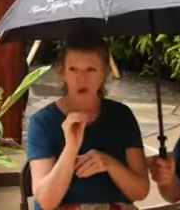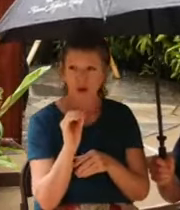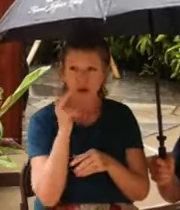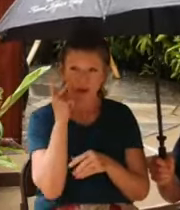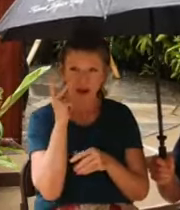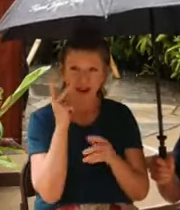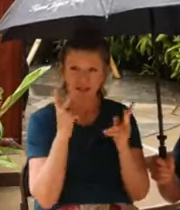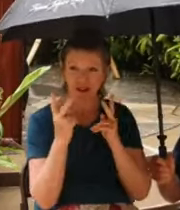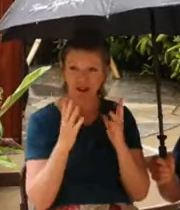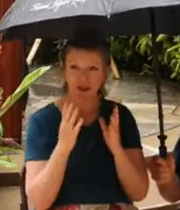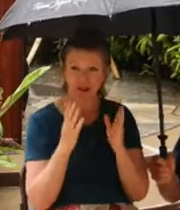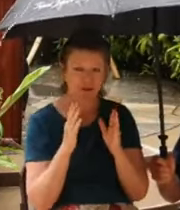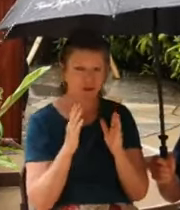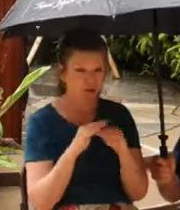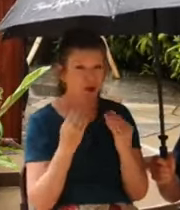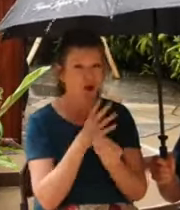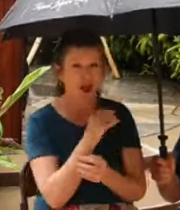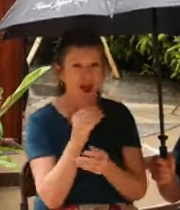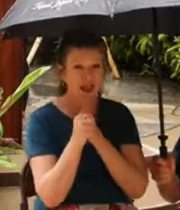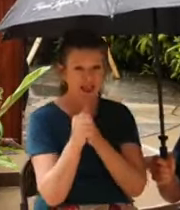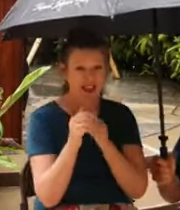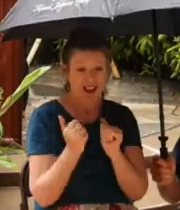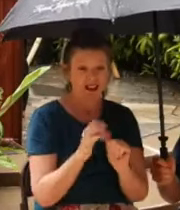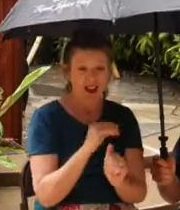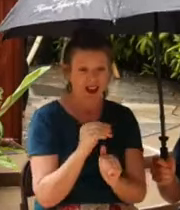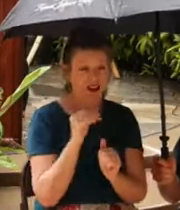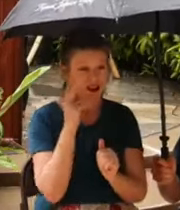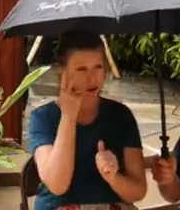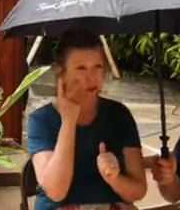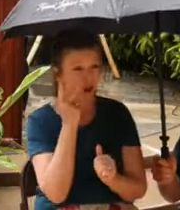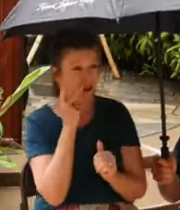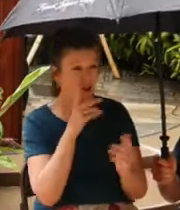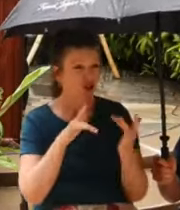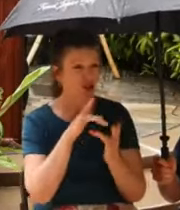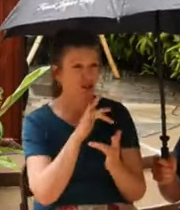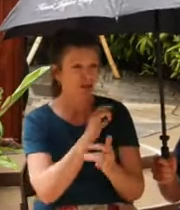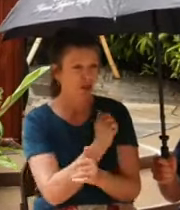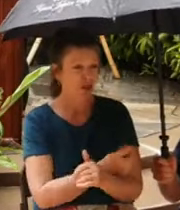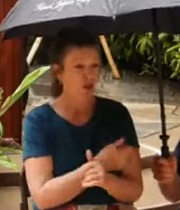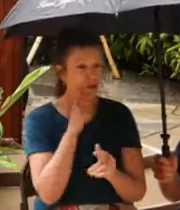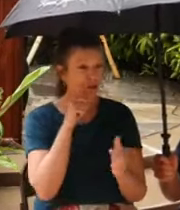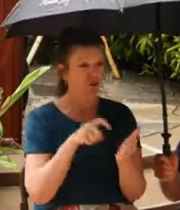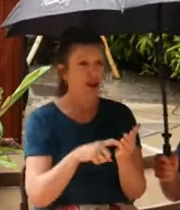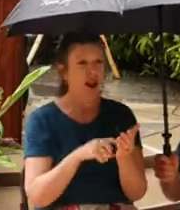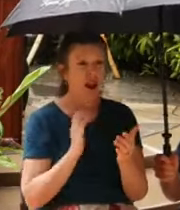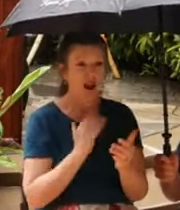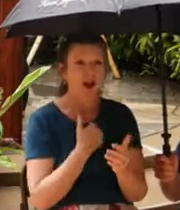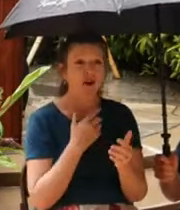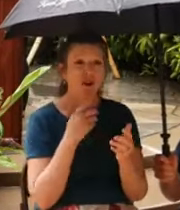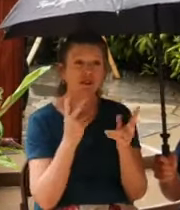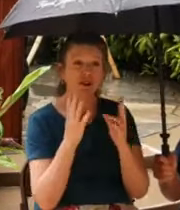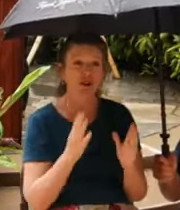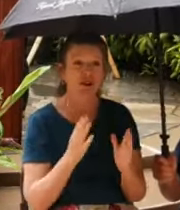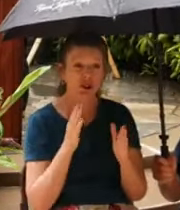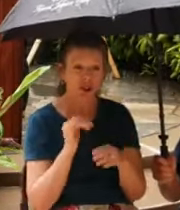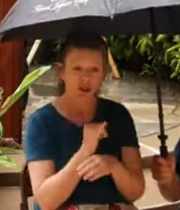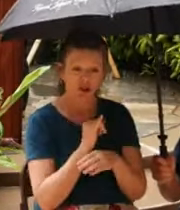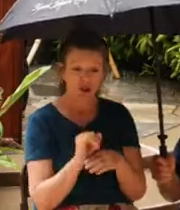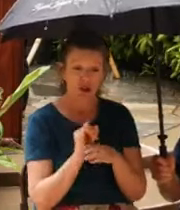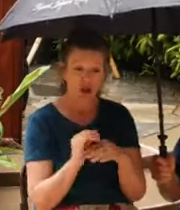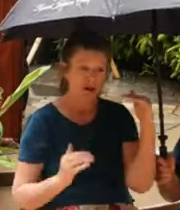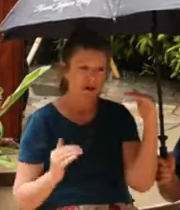for leading this effort, and the Hawaii Tourism Authority for recognizing that our visitor industry must strike the